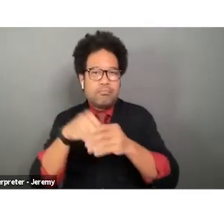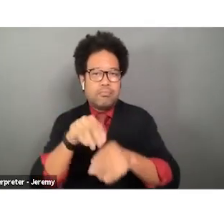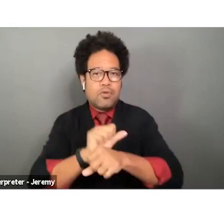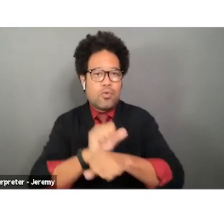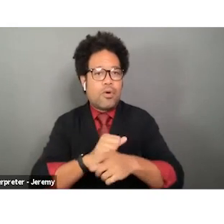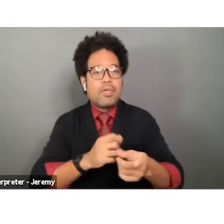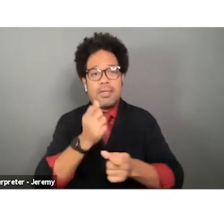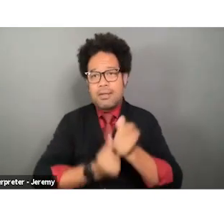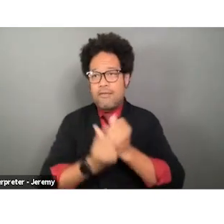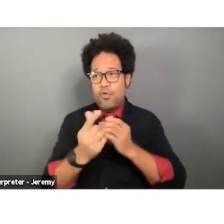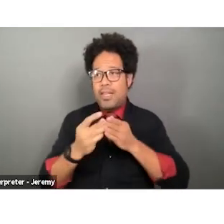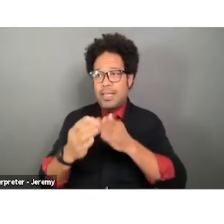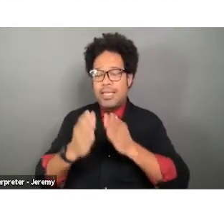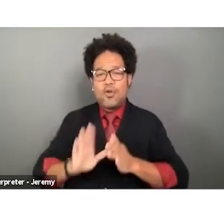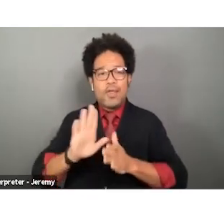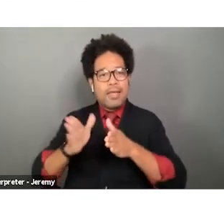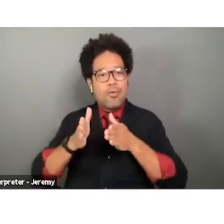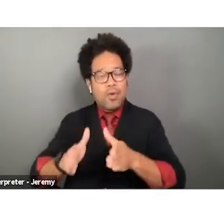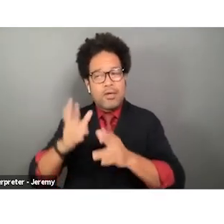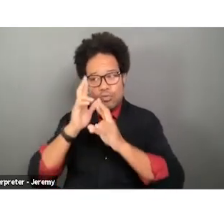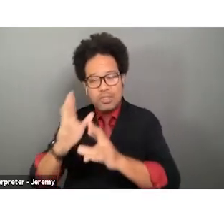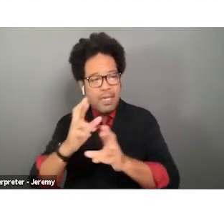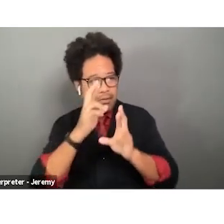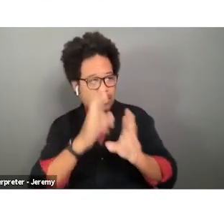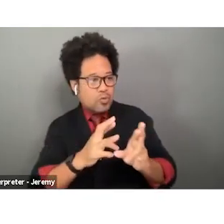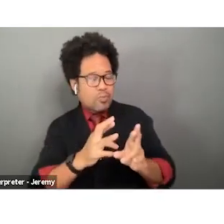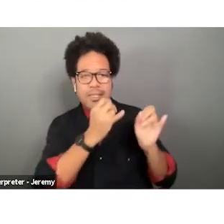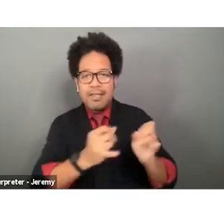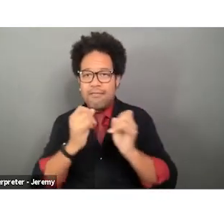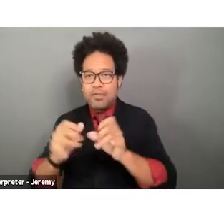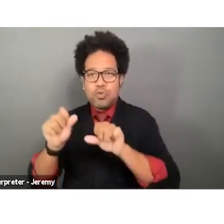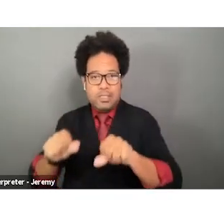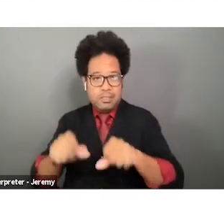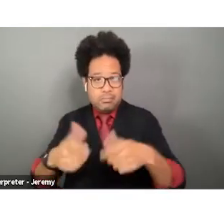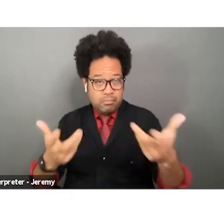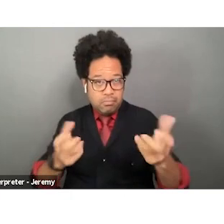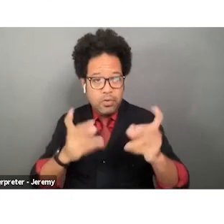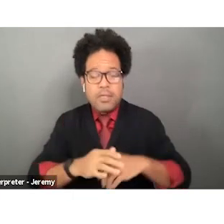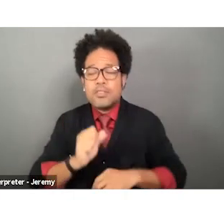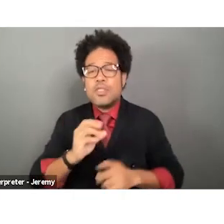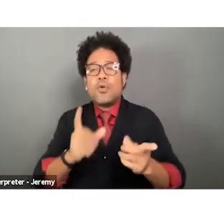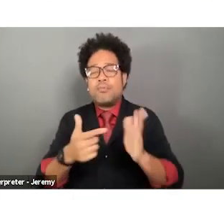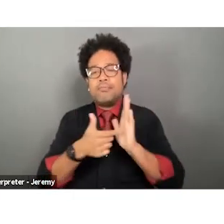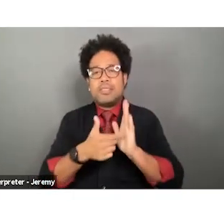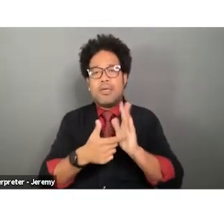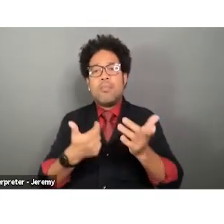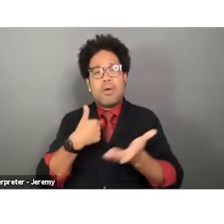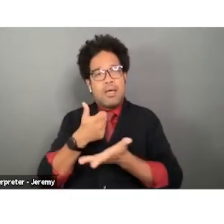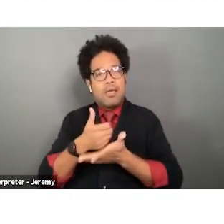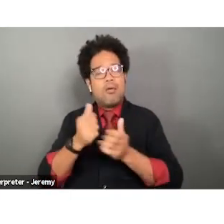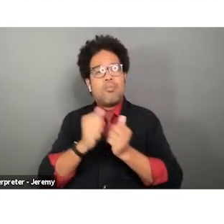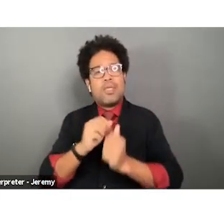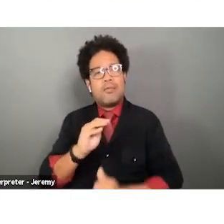is a leader in their own right. Respect everyone's individual capacity, okay? So like, for instance, I help with mutual